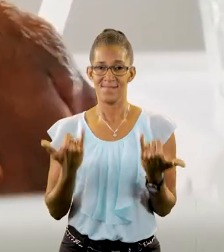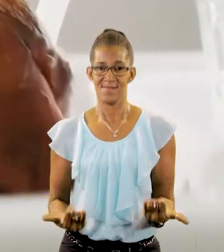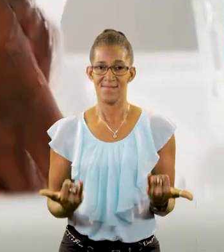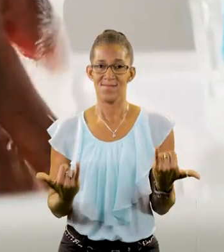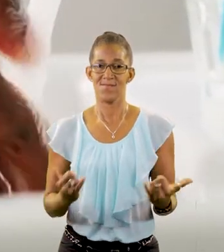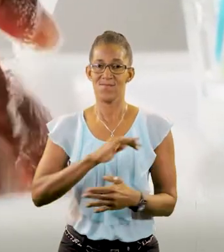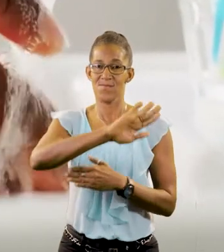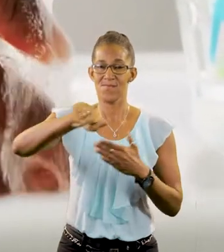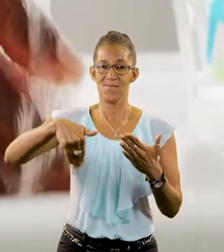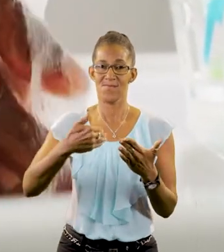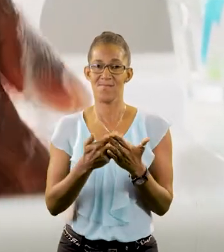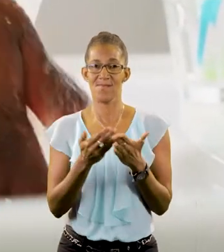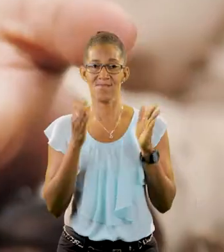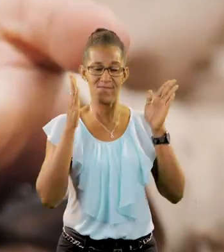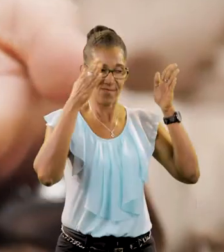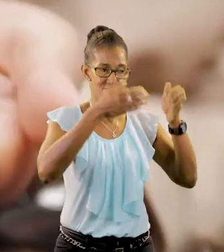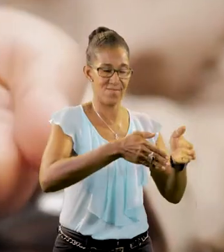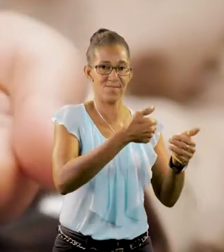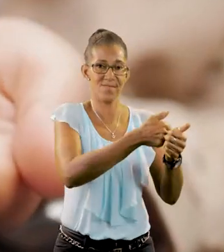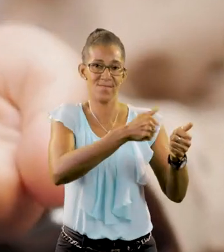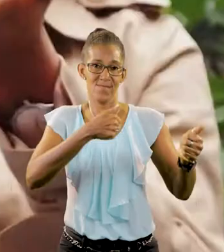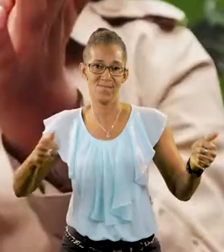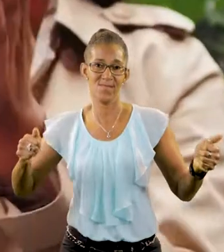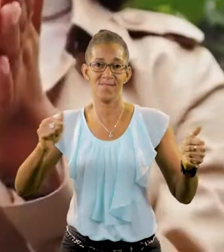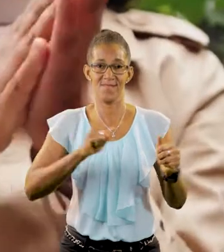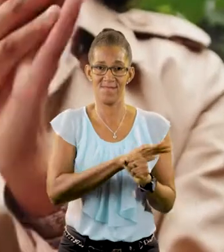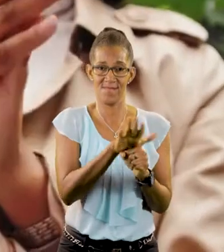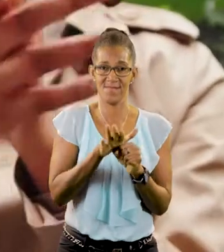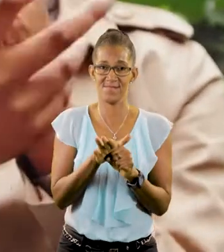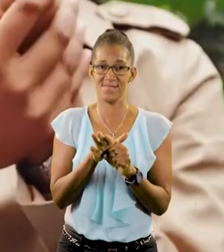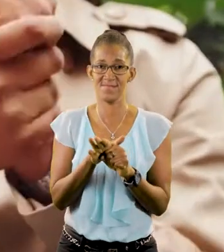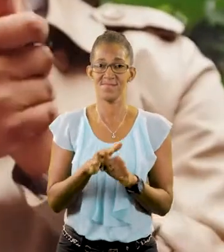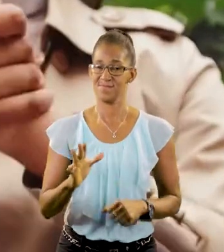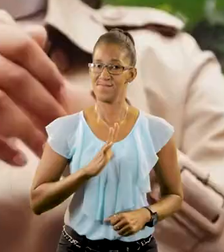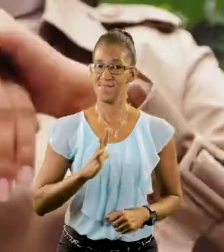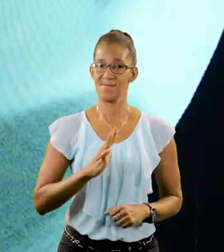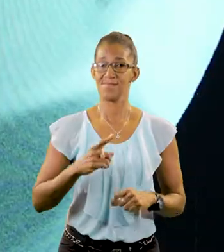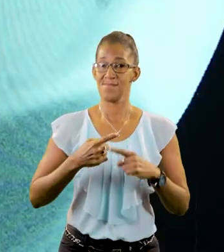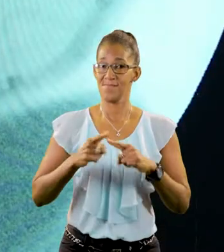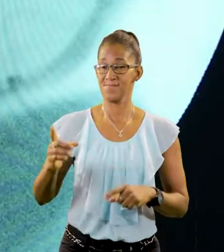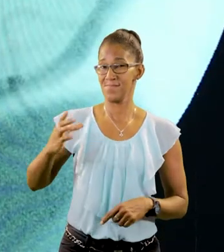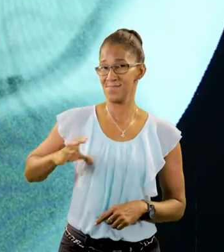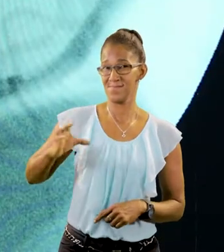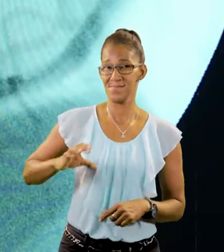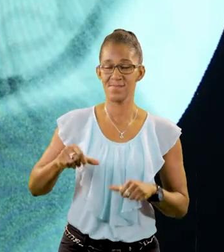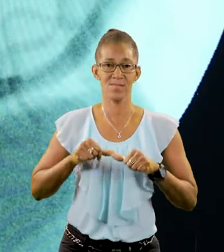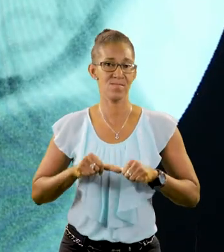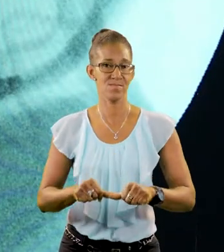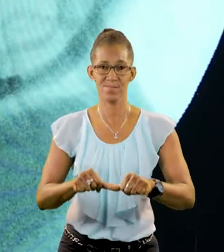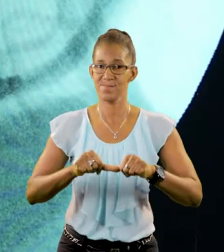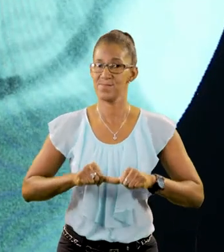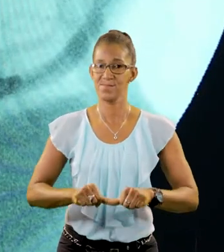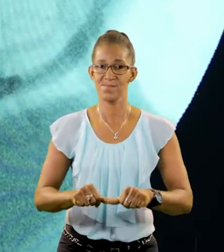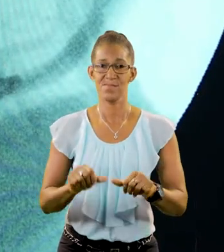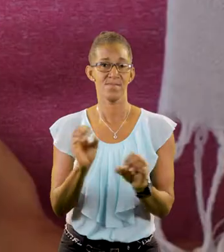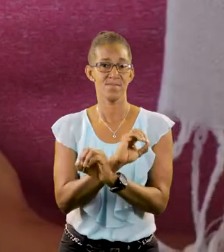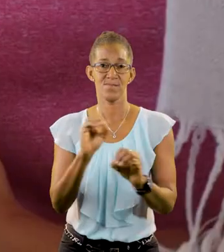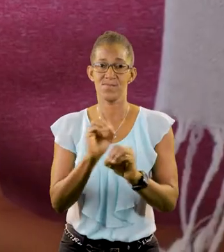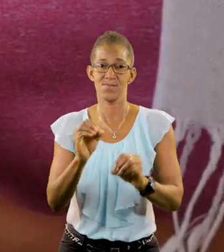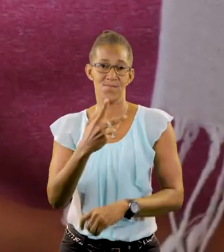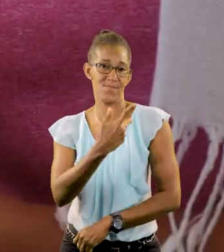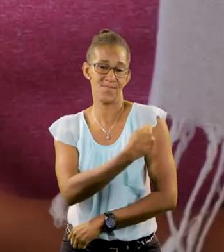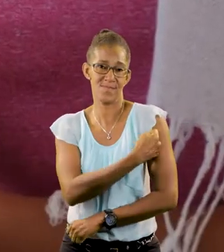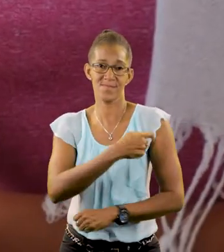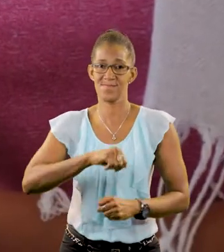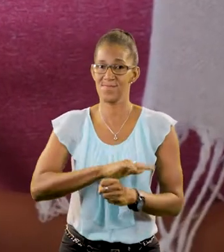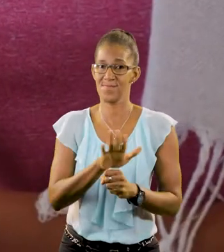Today, we are all focused on doing what it takes to avoid contracting the coronavirus. But what about breast cancer, which hasn't backed down